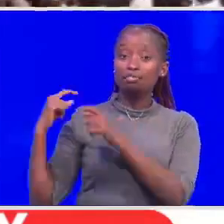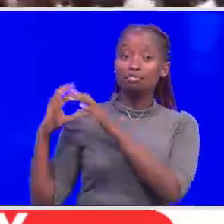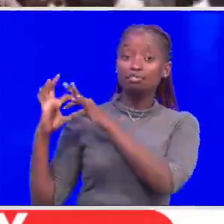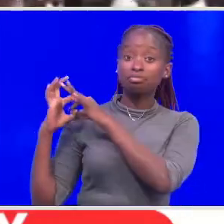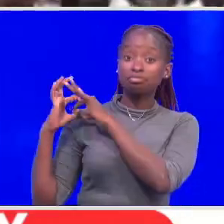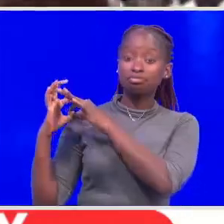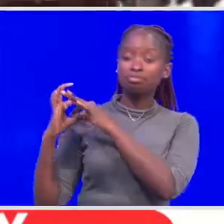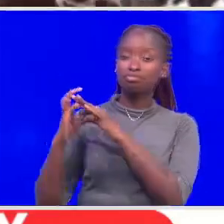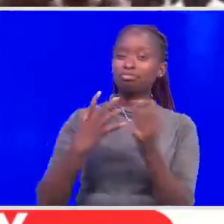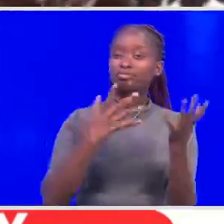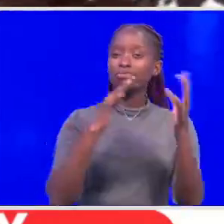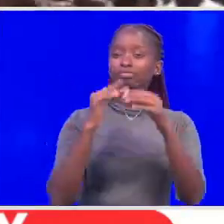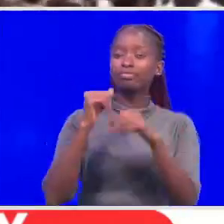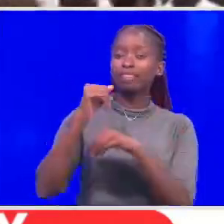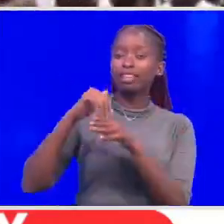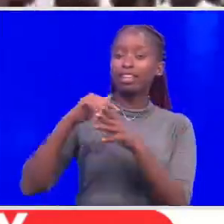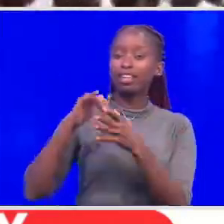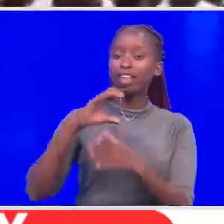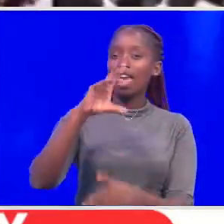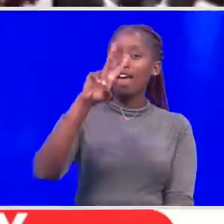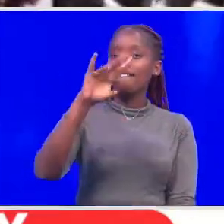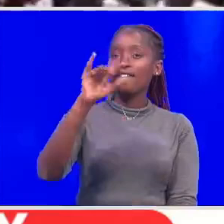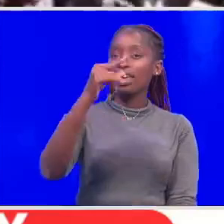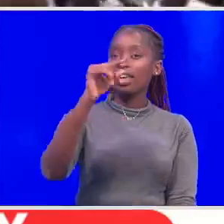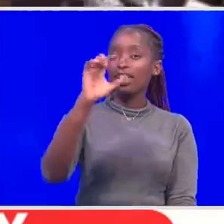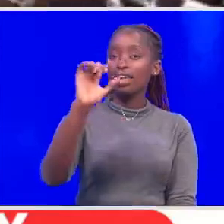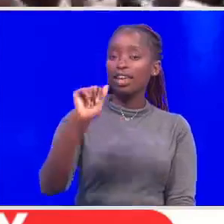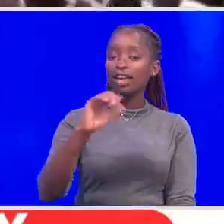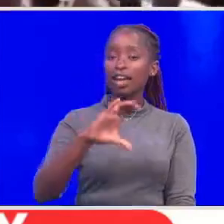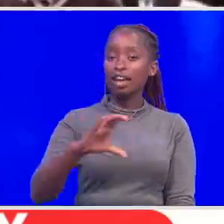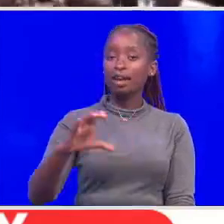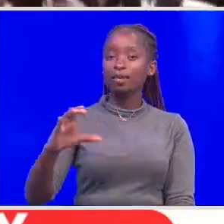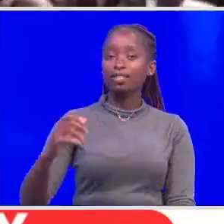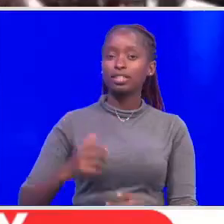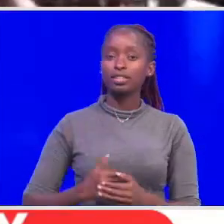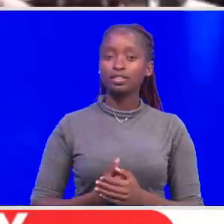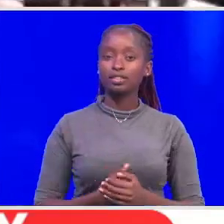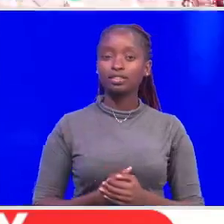County. Grace Kriakanja, TV 47.